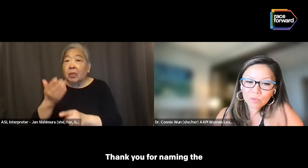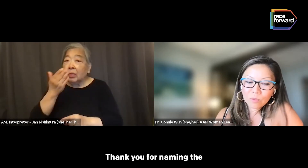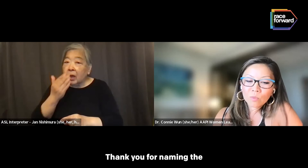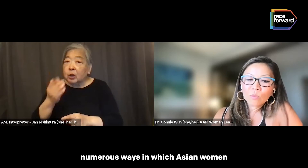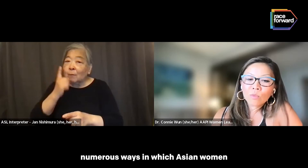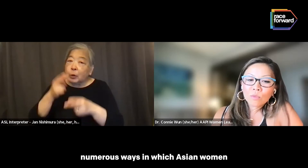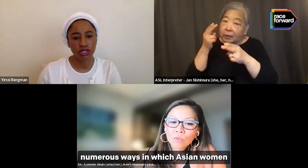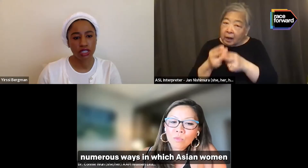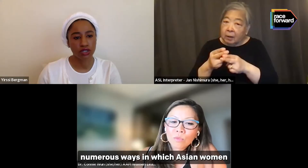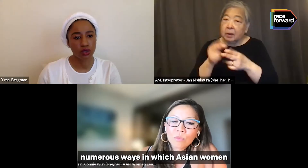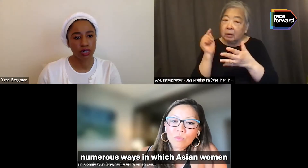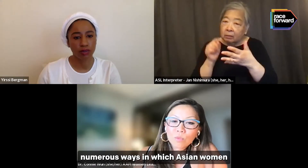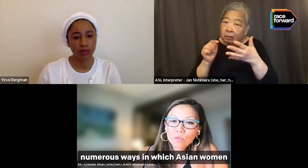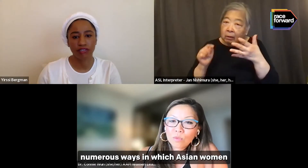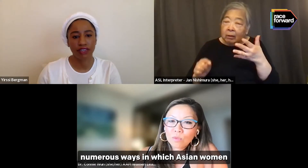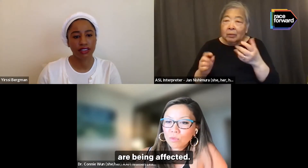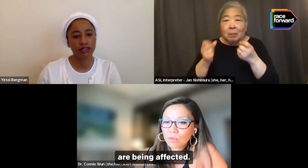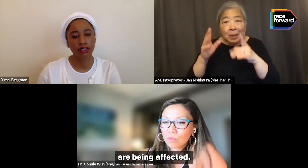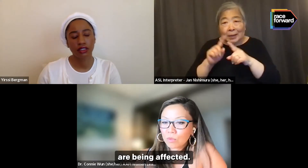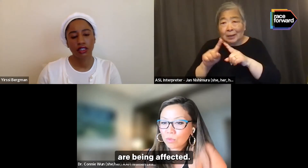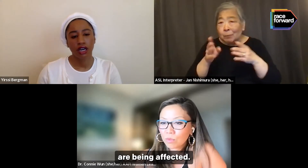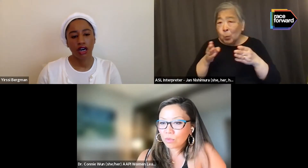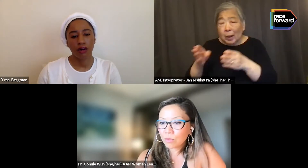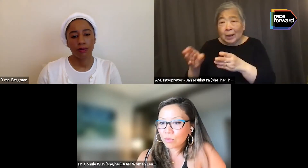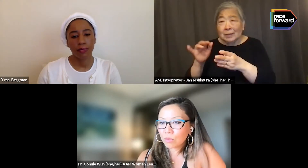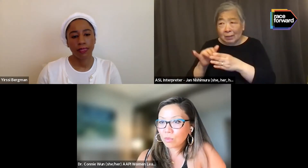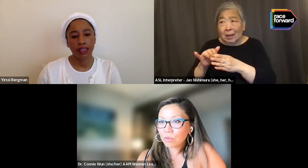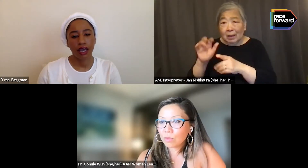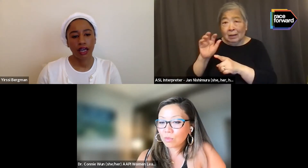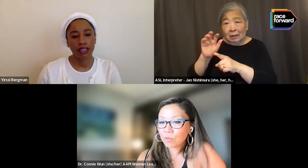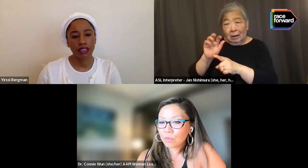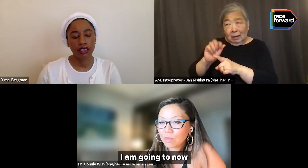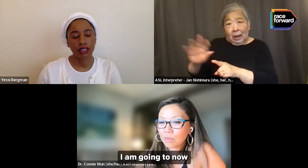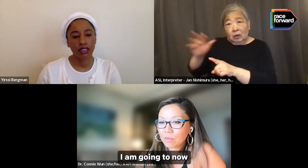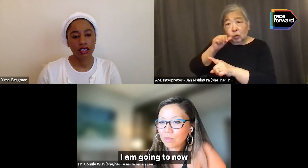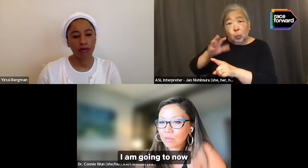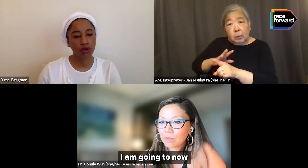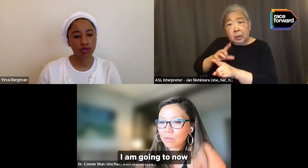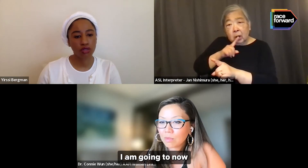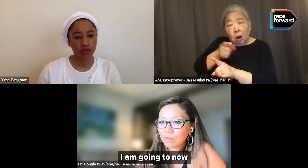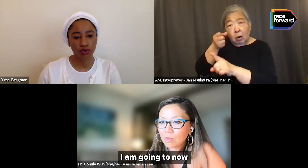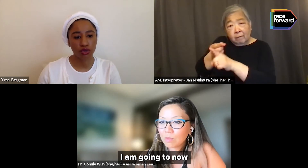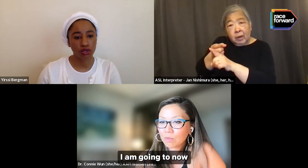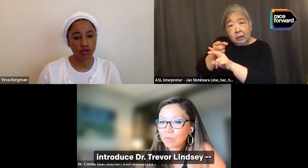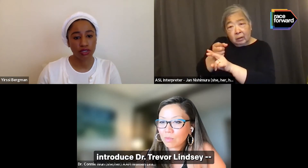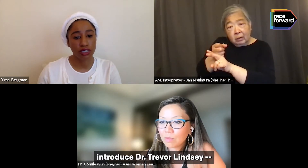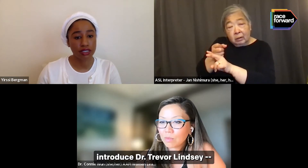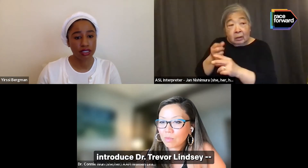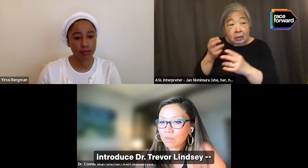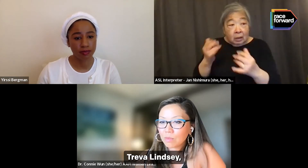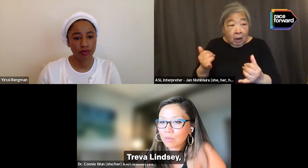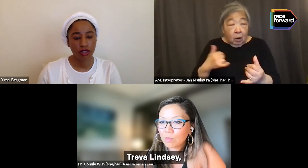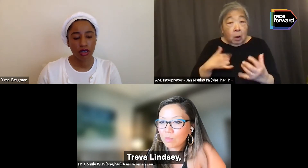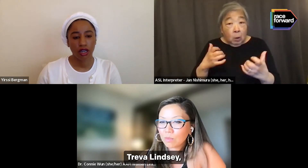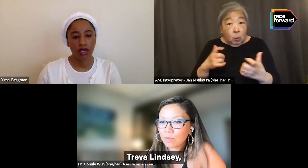the numerous ways in which Asian women are being affected. I'm going to now introduce Dr. Trevor